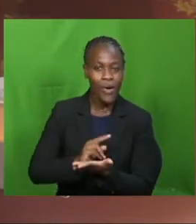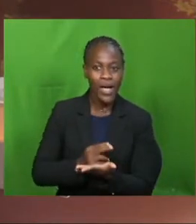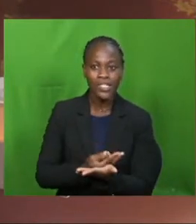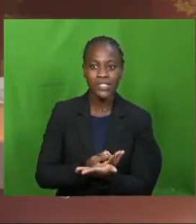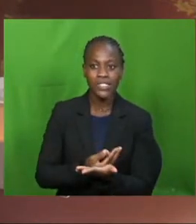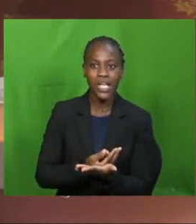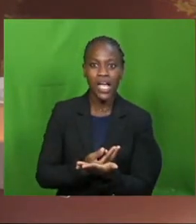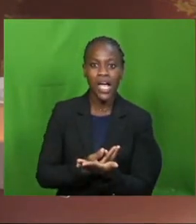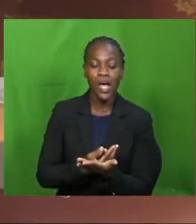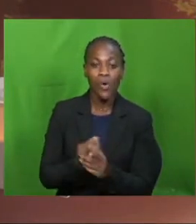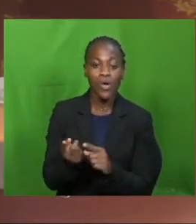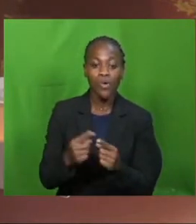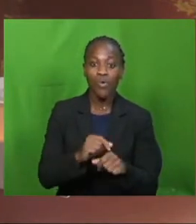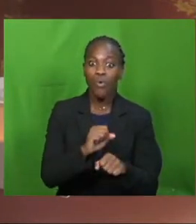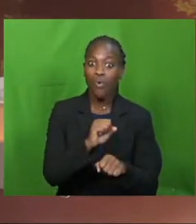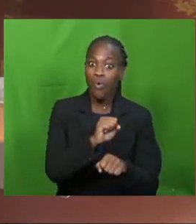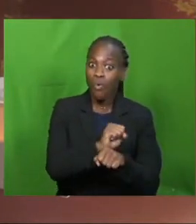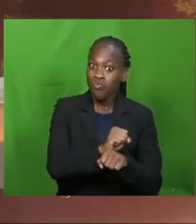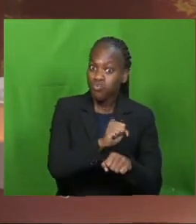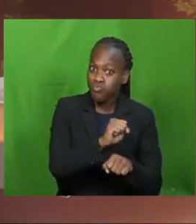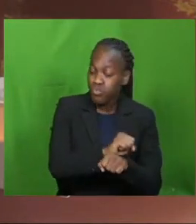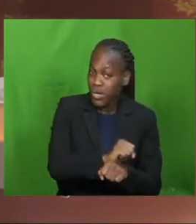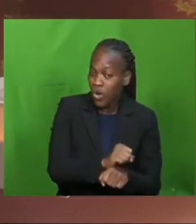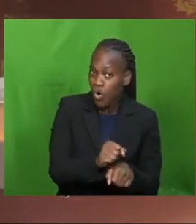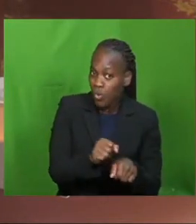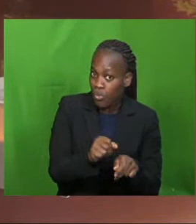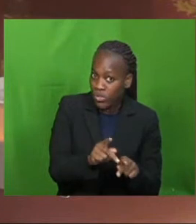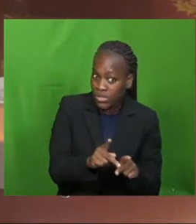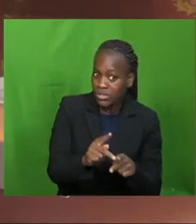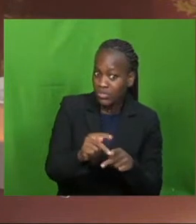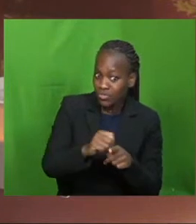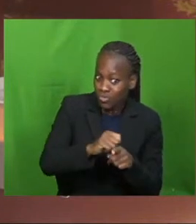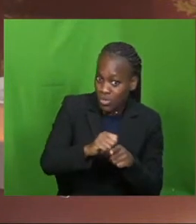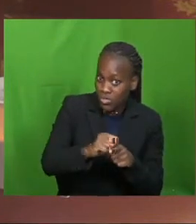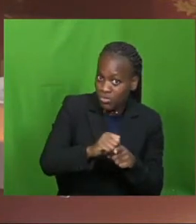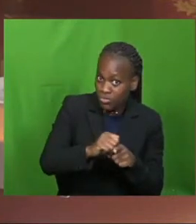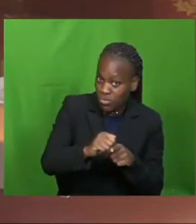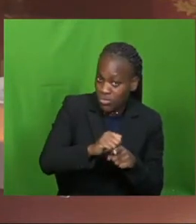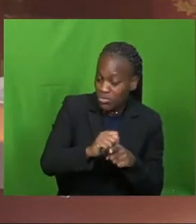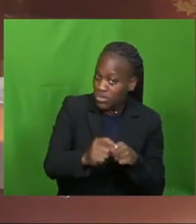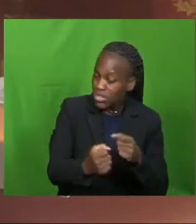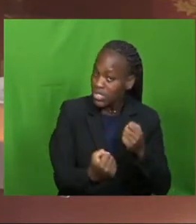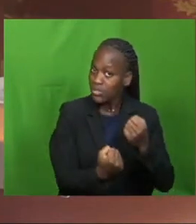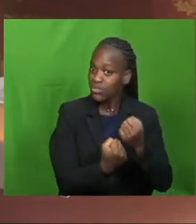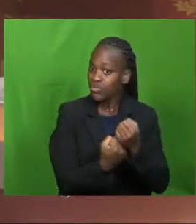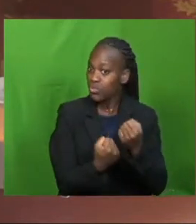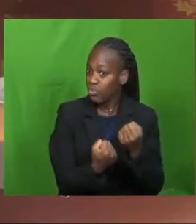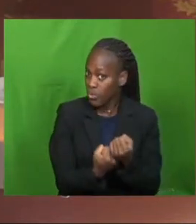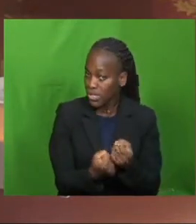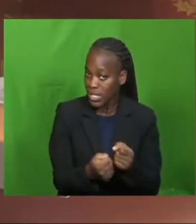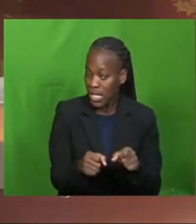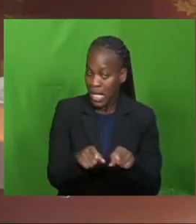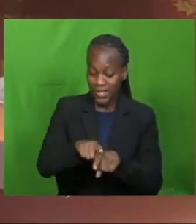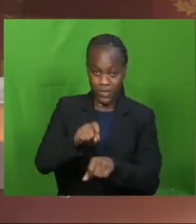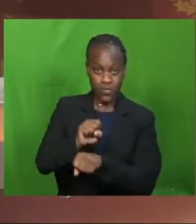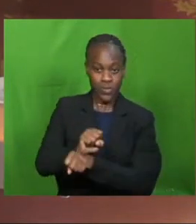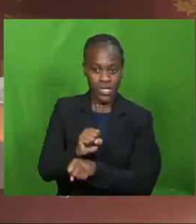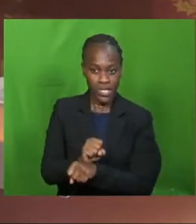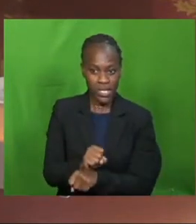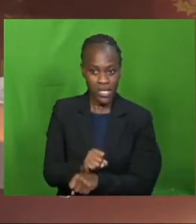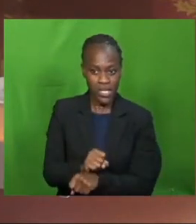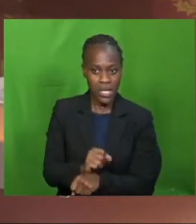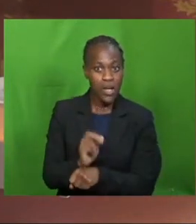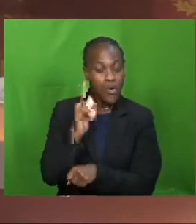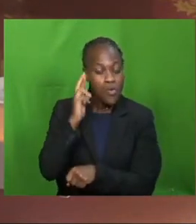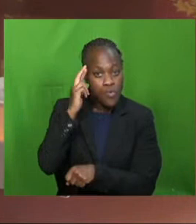on-the-job training, is the opportunity to have training and support while you are on the job. And that's why, Mr.